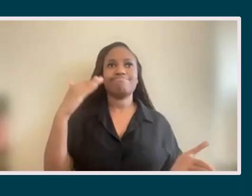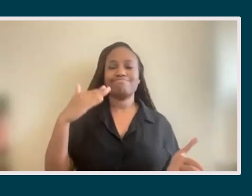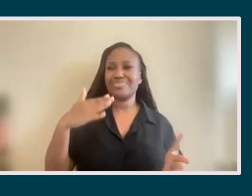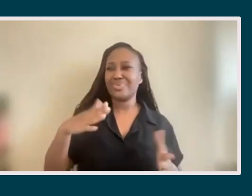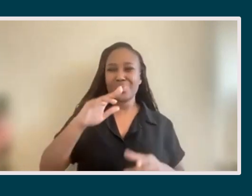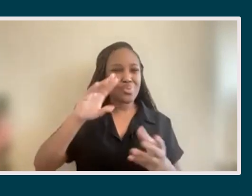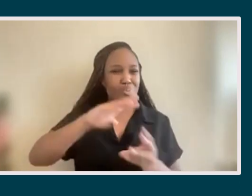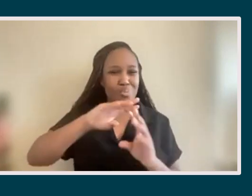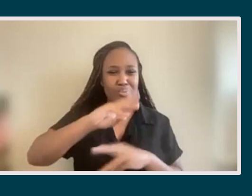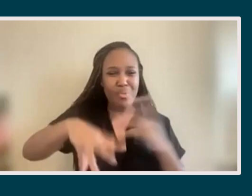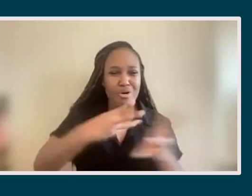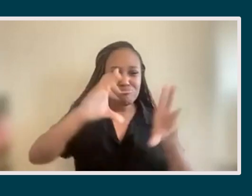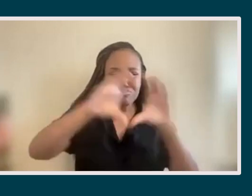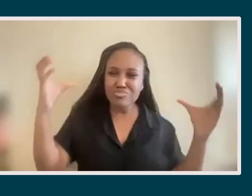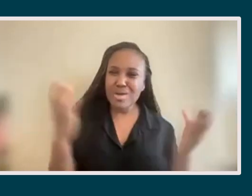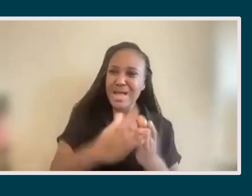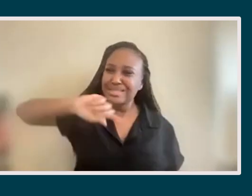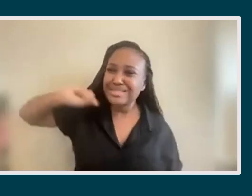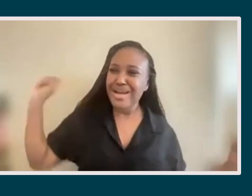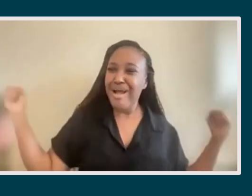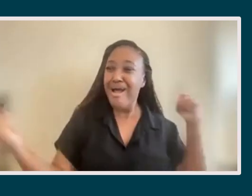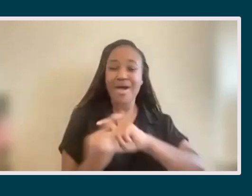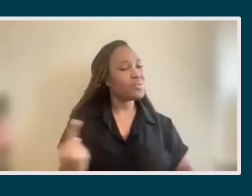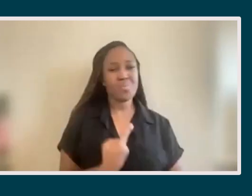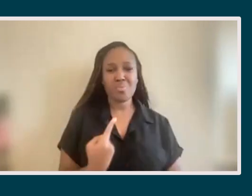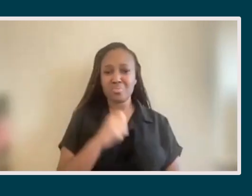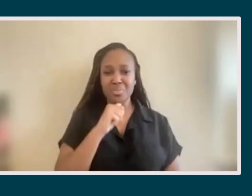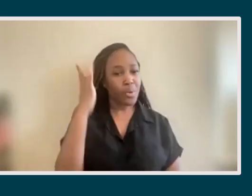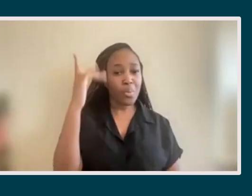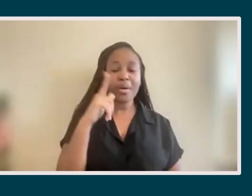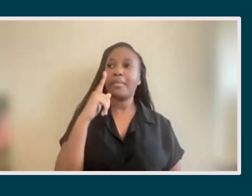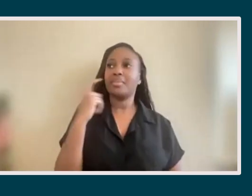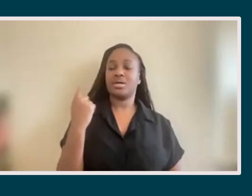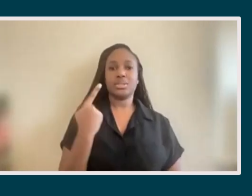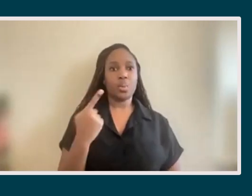an individual effort. And